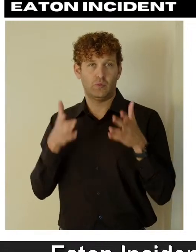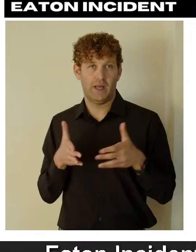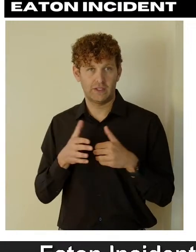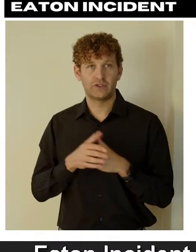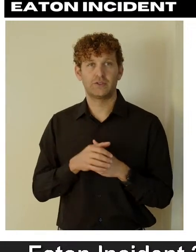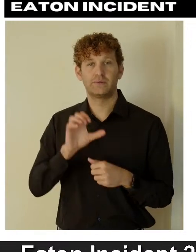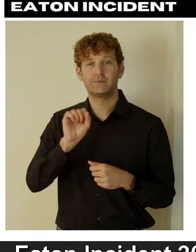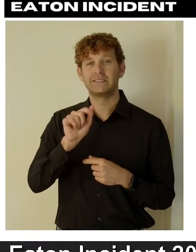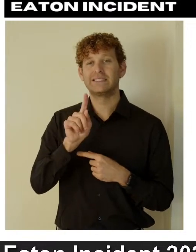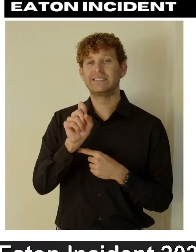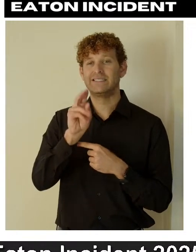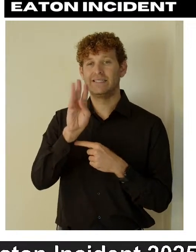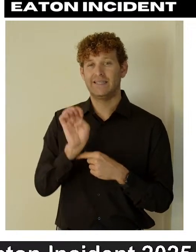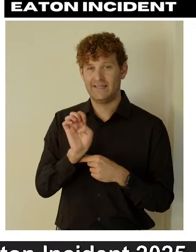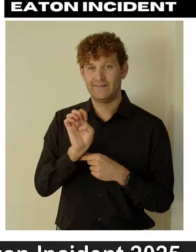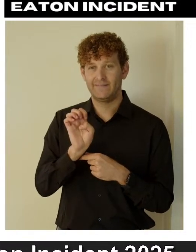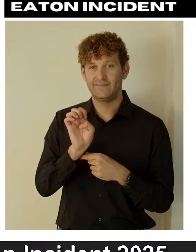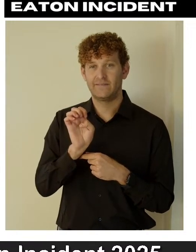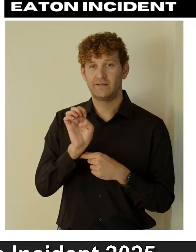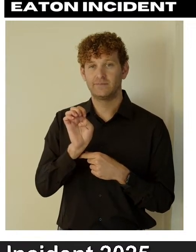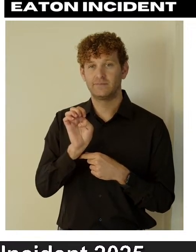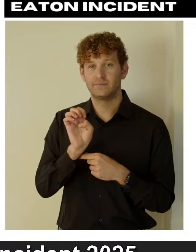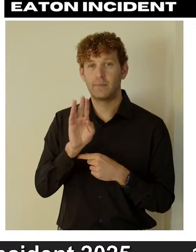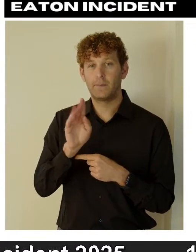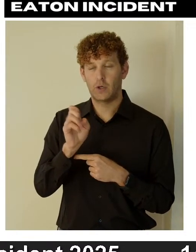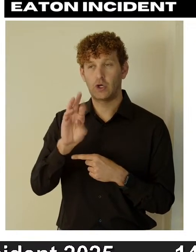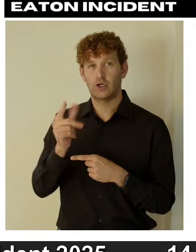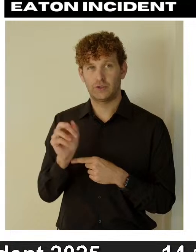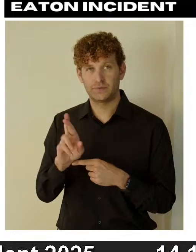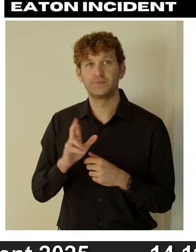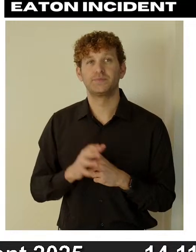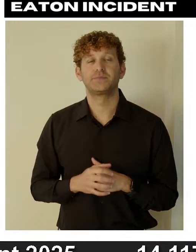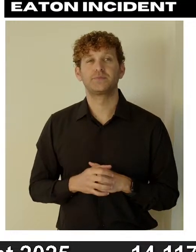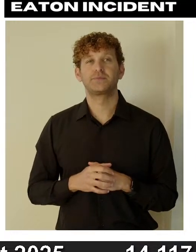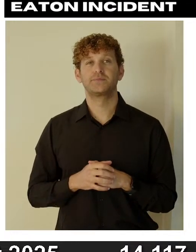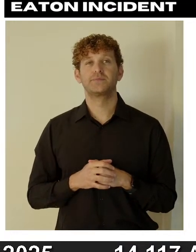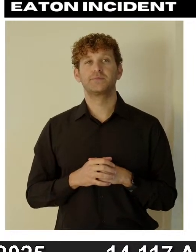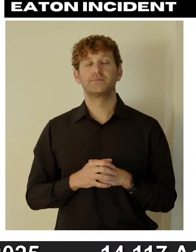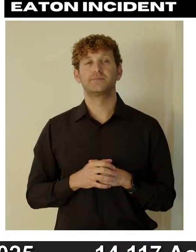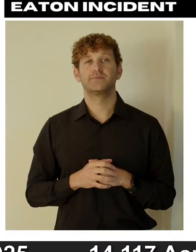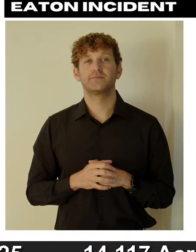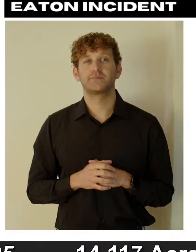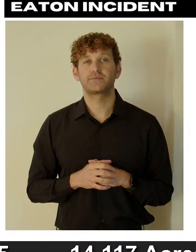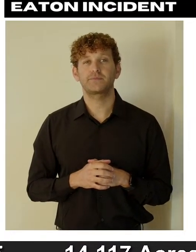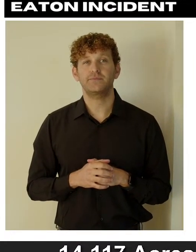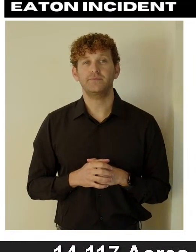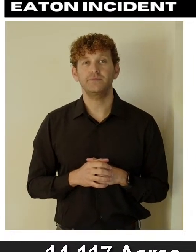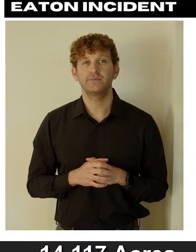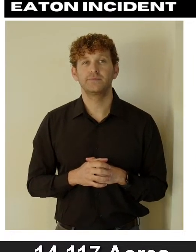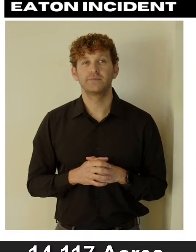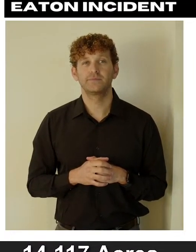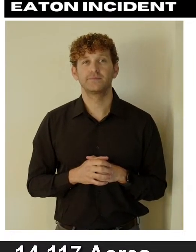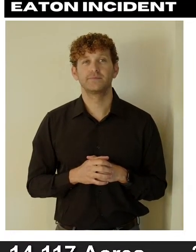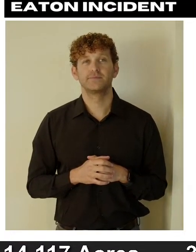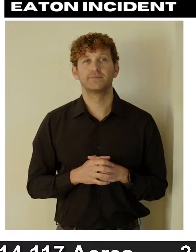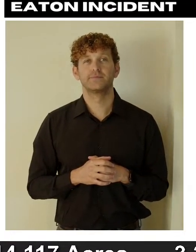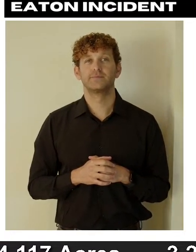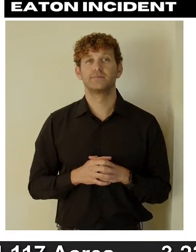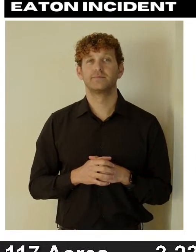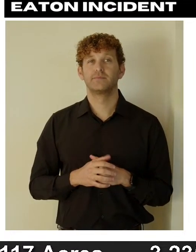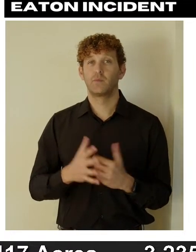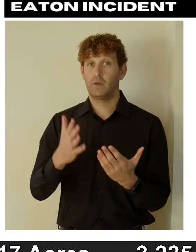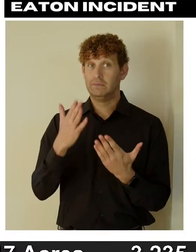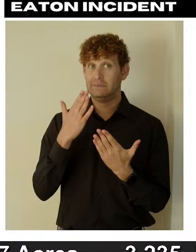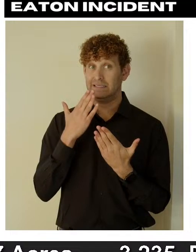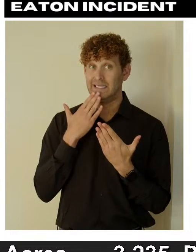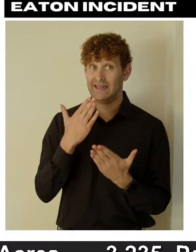Good afternoon, everybody. Steve Berger with LA County Public Works. I'd like to start by thanking our first responders who've been